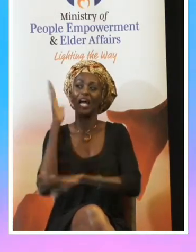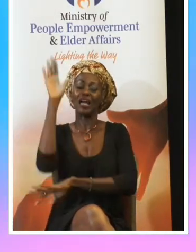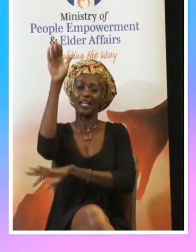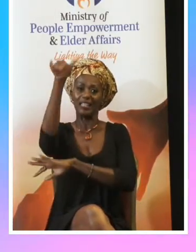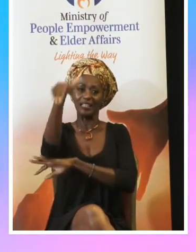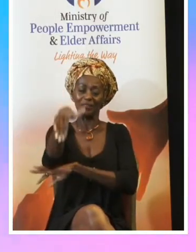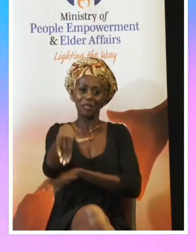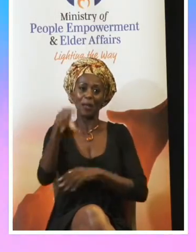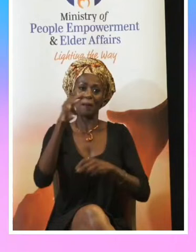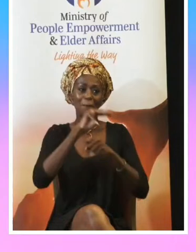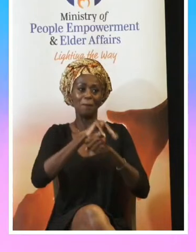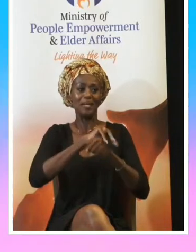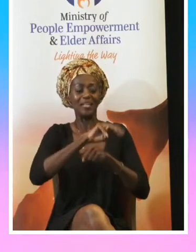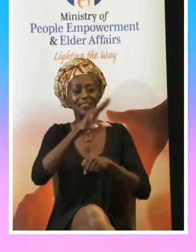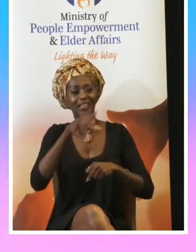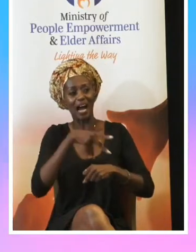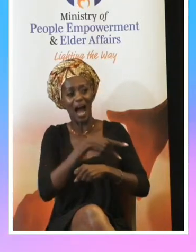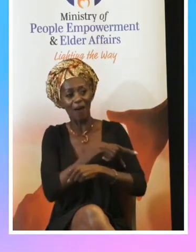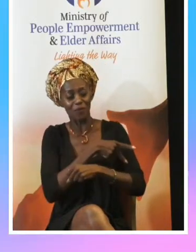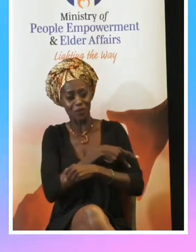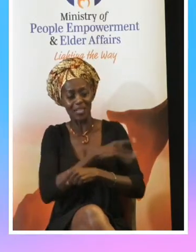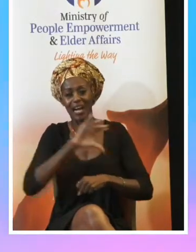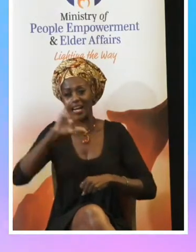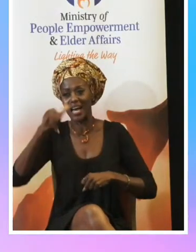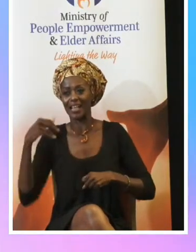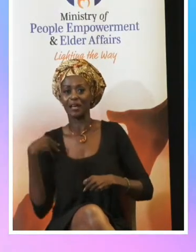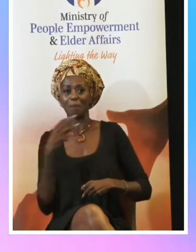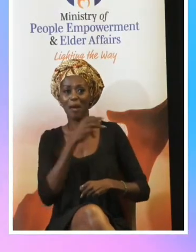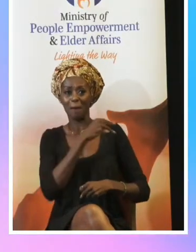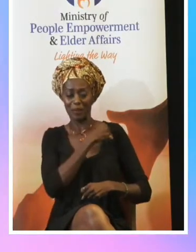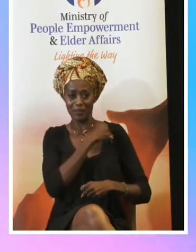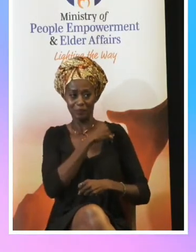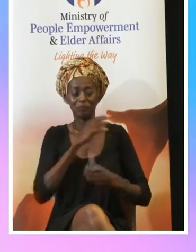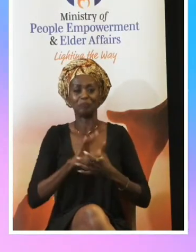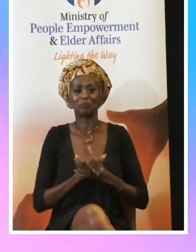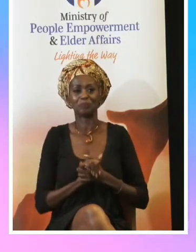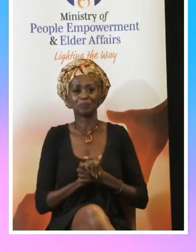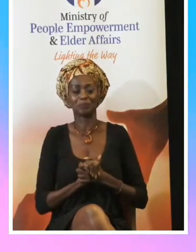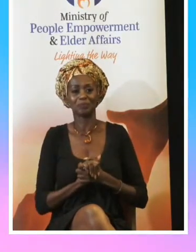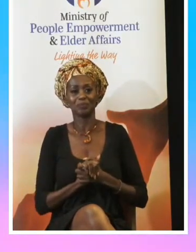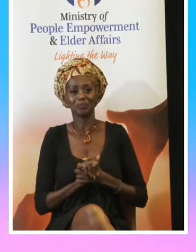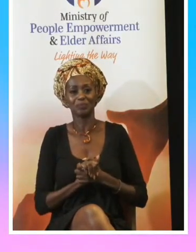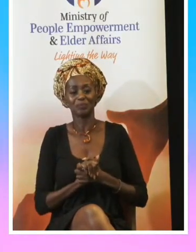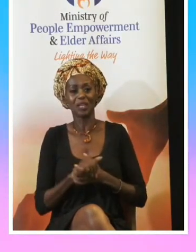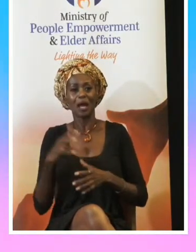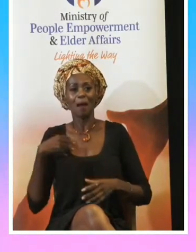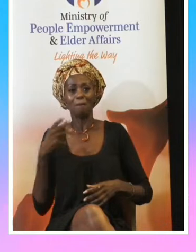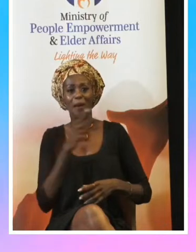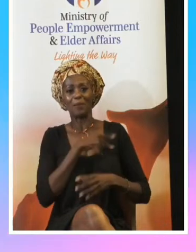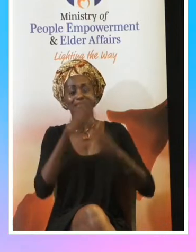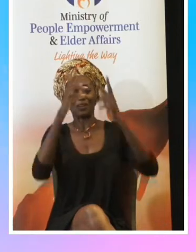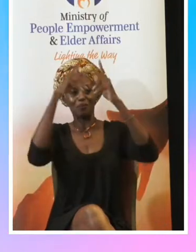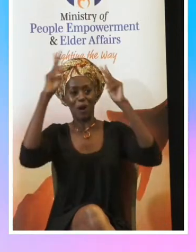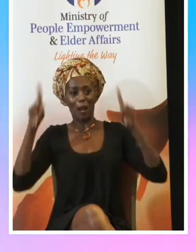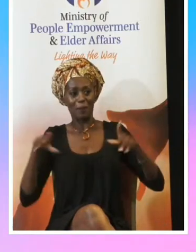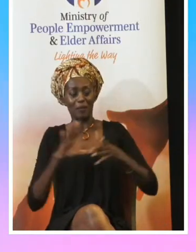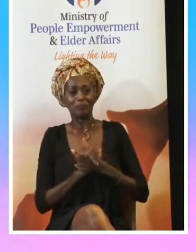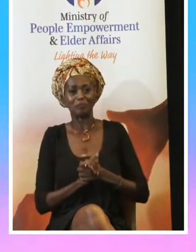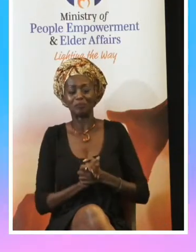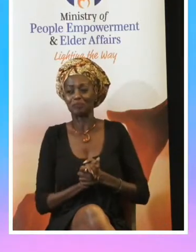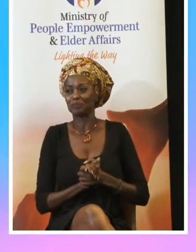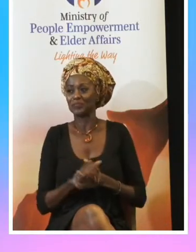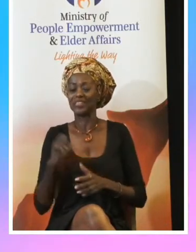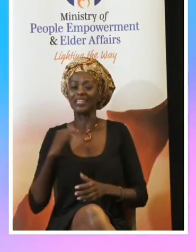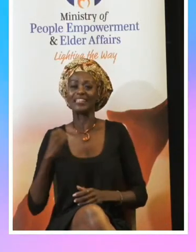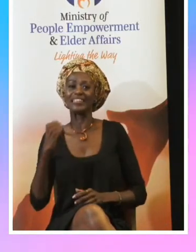Minister Humphrey and other members of the Cabinet, other members of Parliament, the